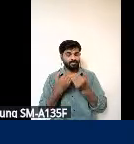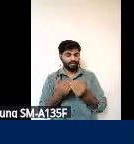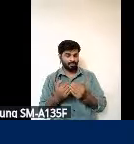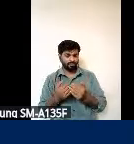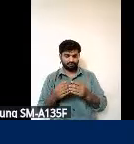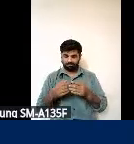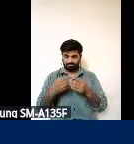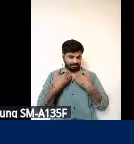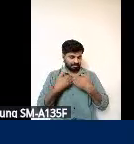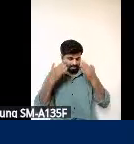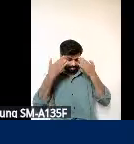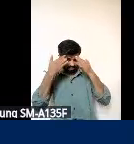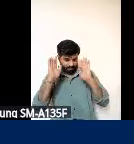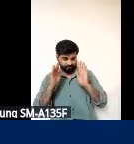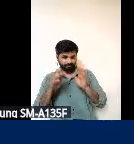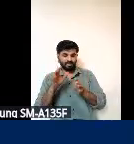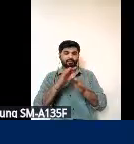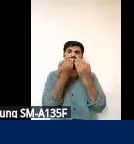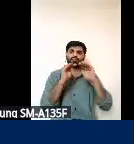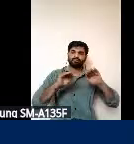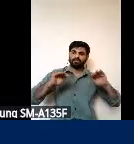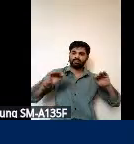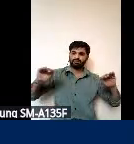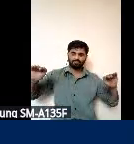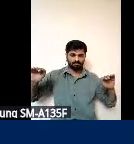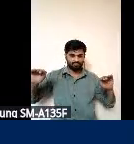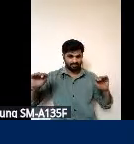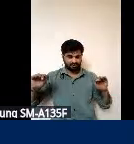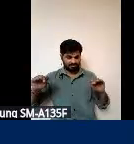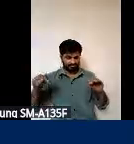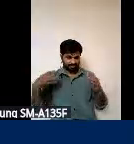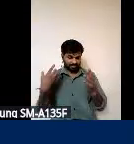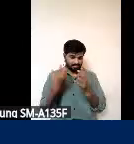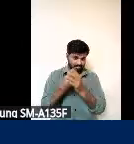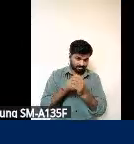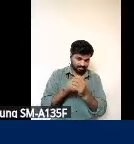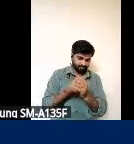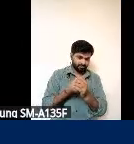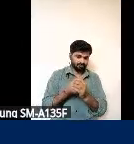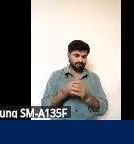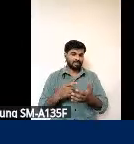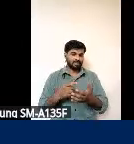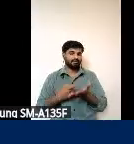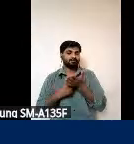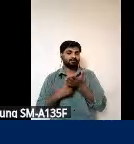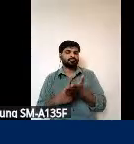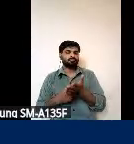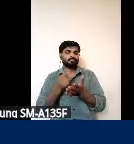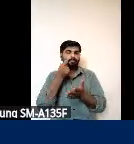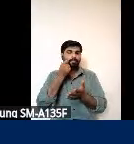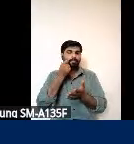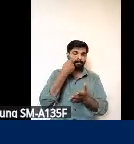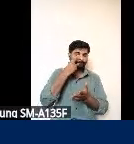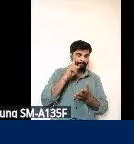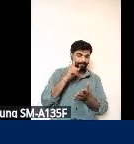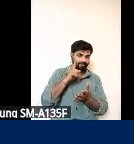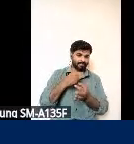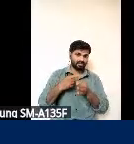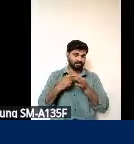because children who are young, children below 18, their respective guardian answers questions.